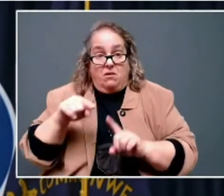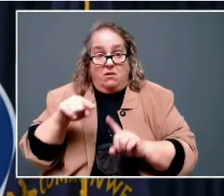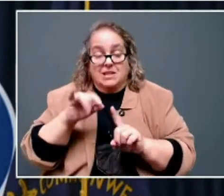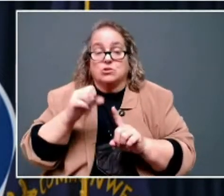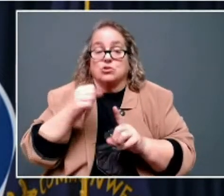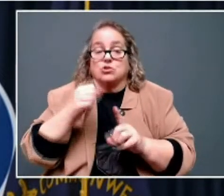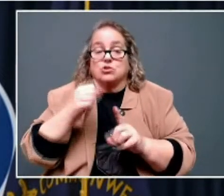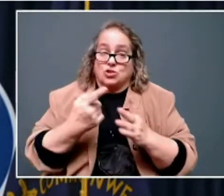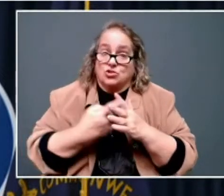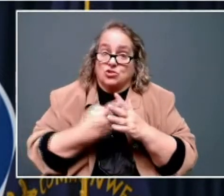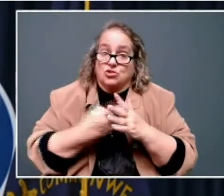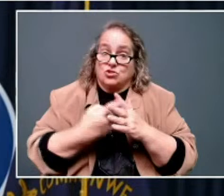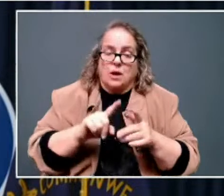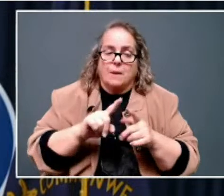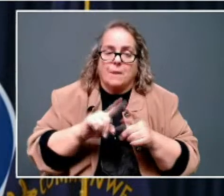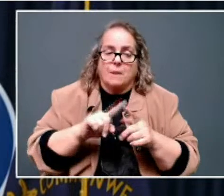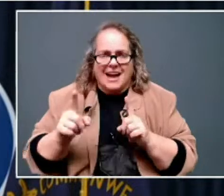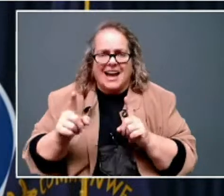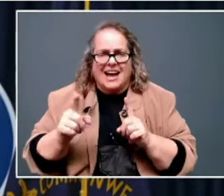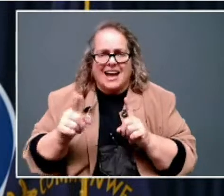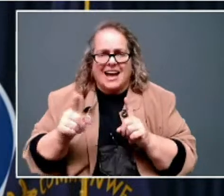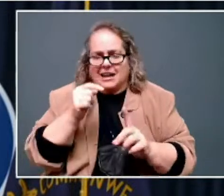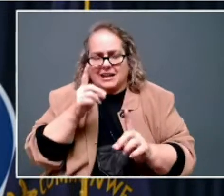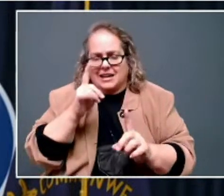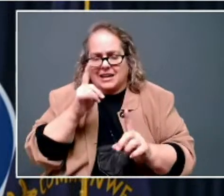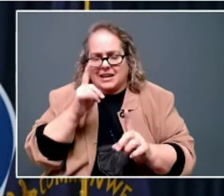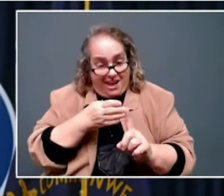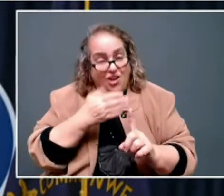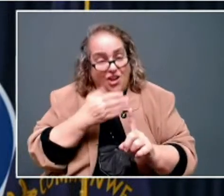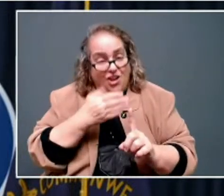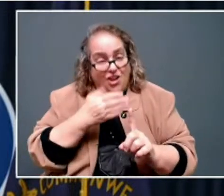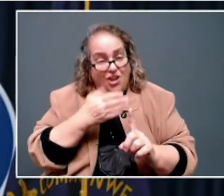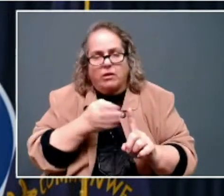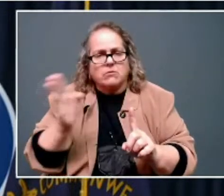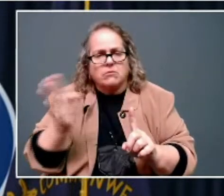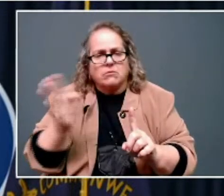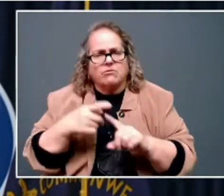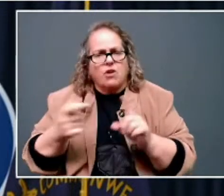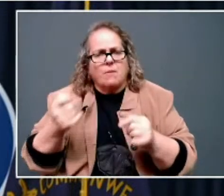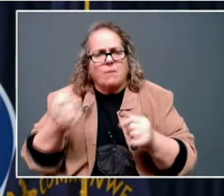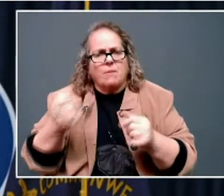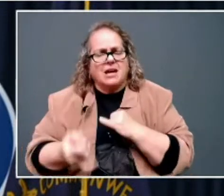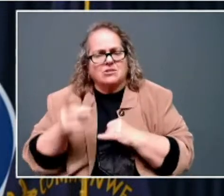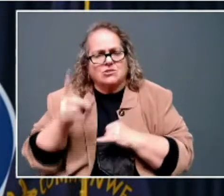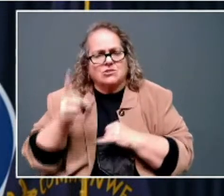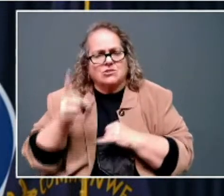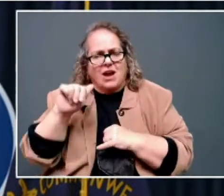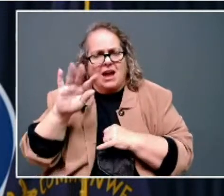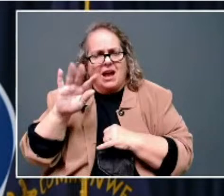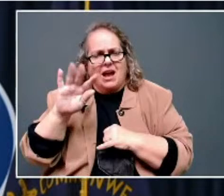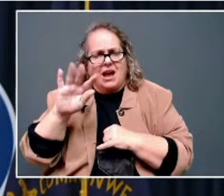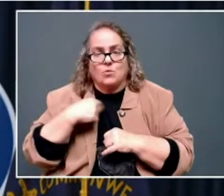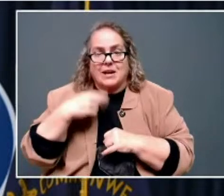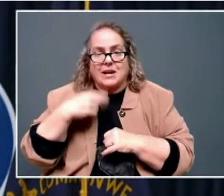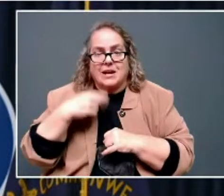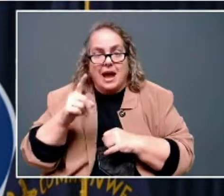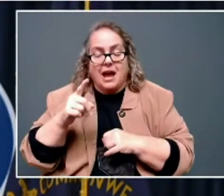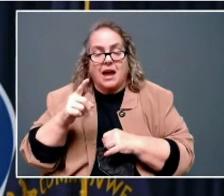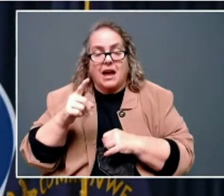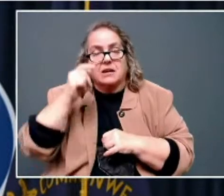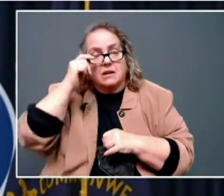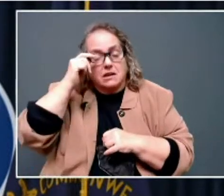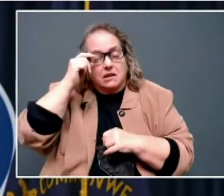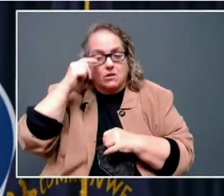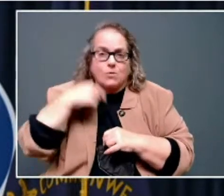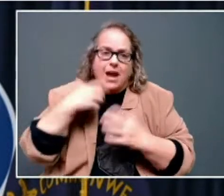it departed really significantly from the last draft that we had real significant conversations with and haven't